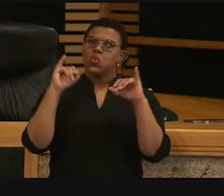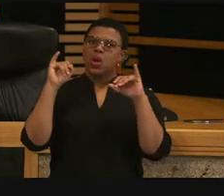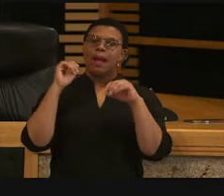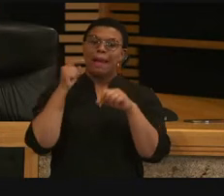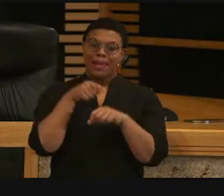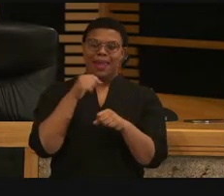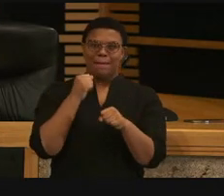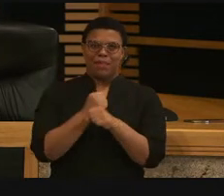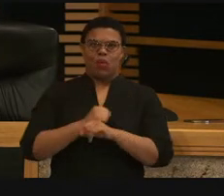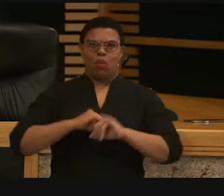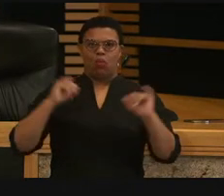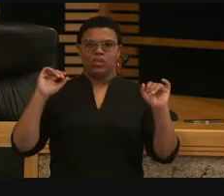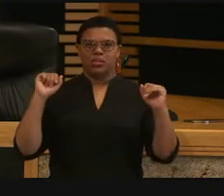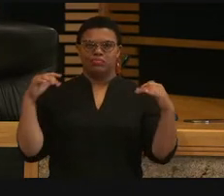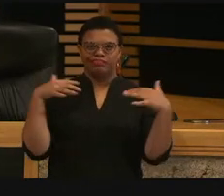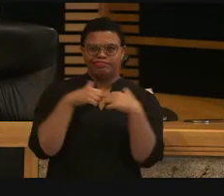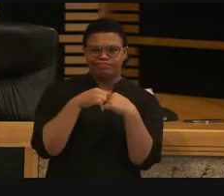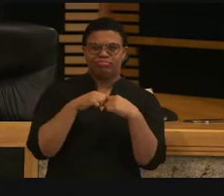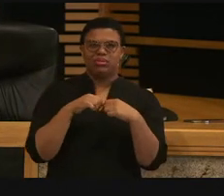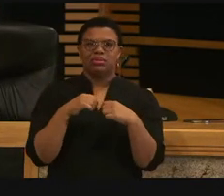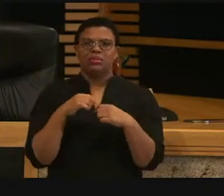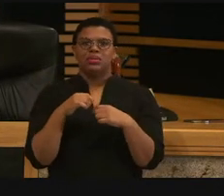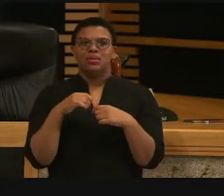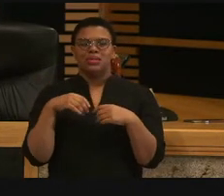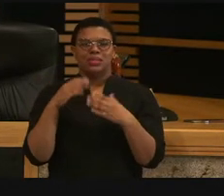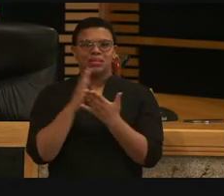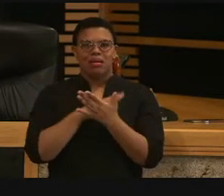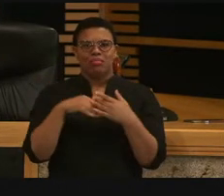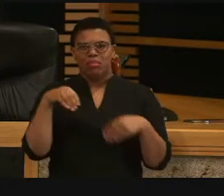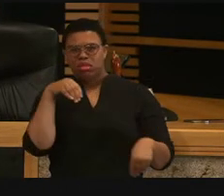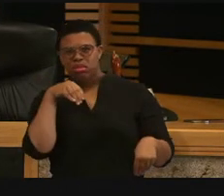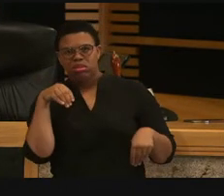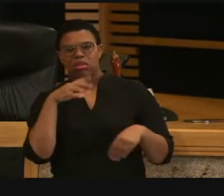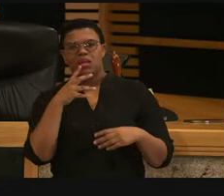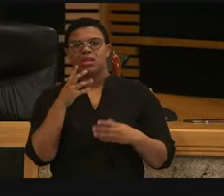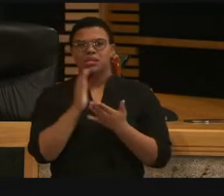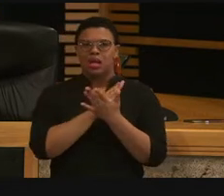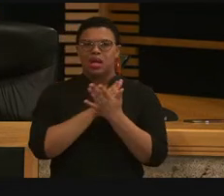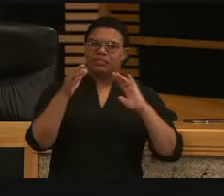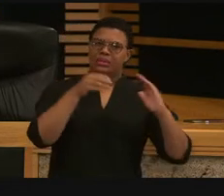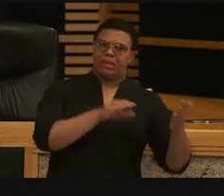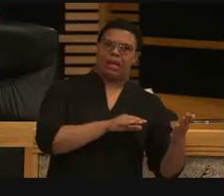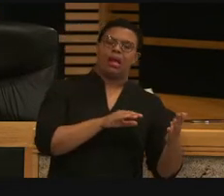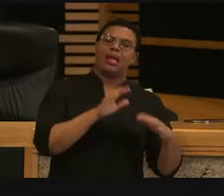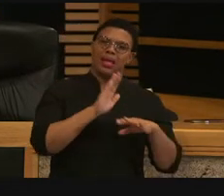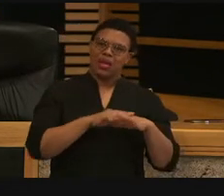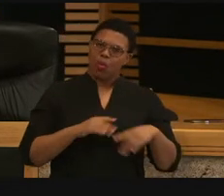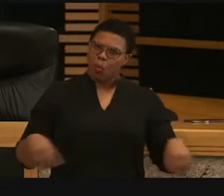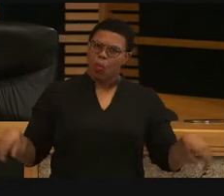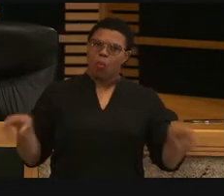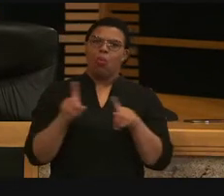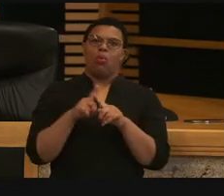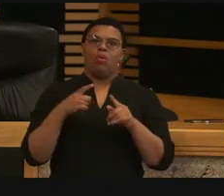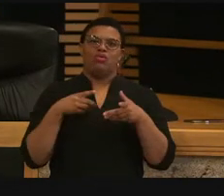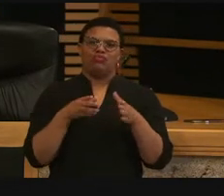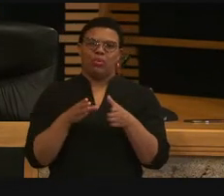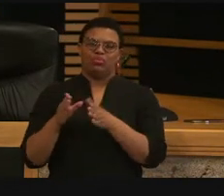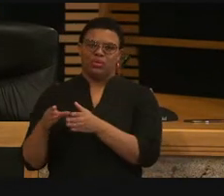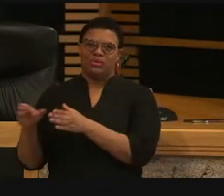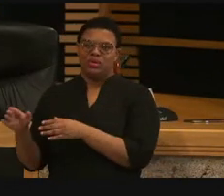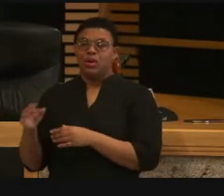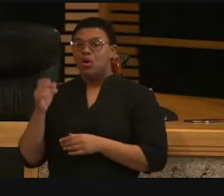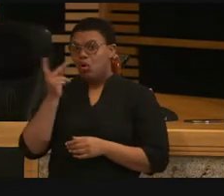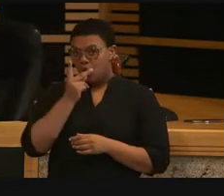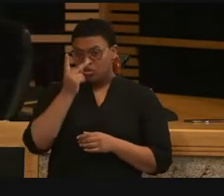road carnages, which result to injuries and loss of life on our national roads and provincial roads, acknowledges